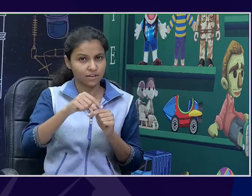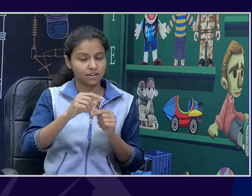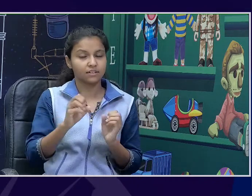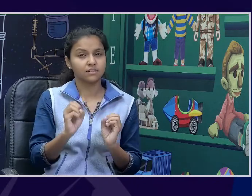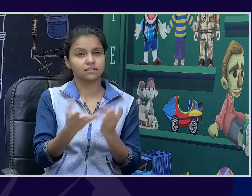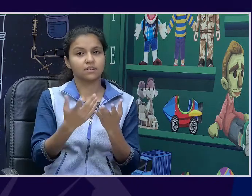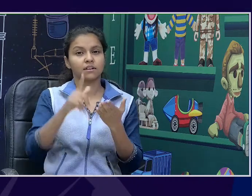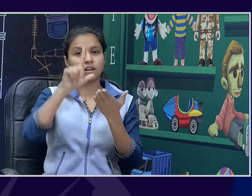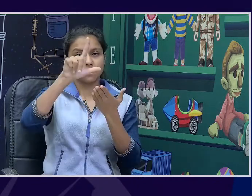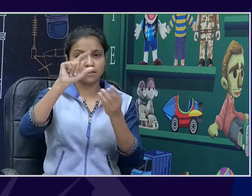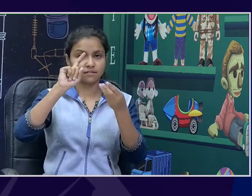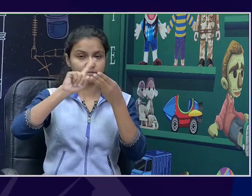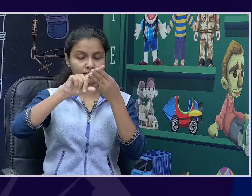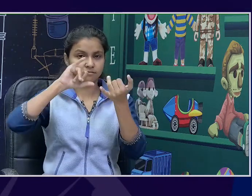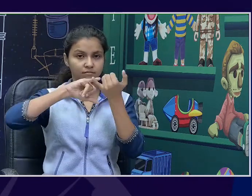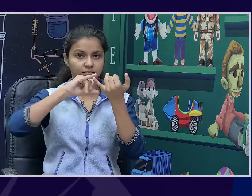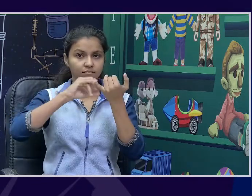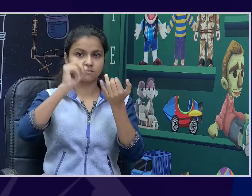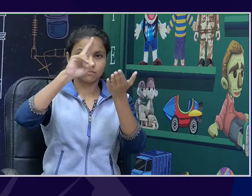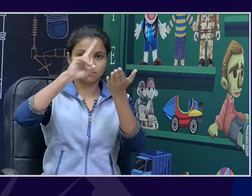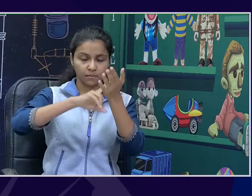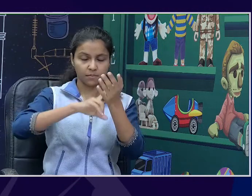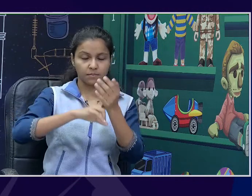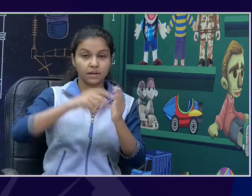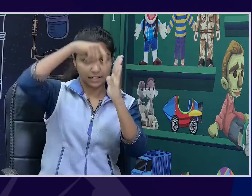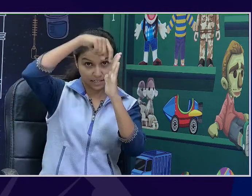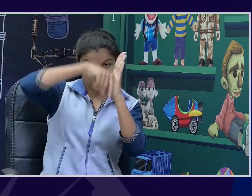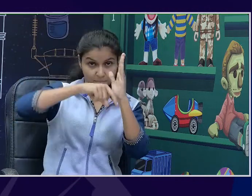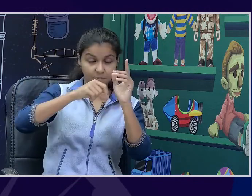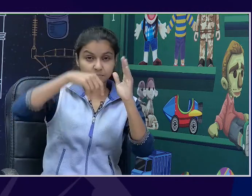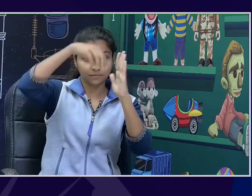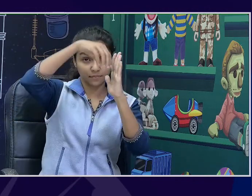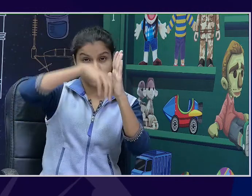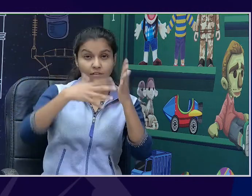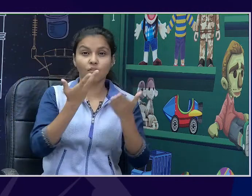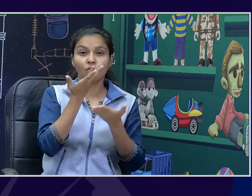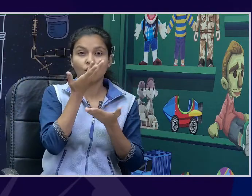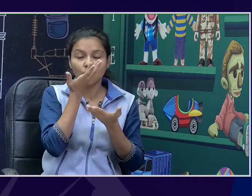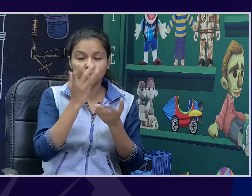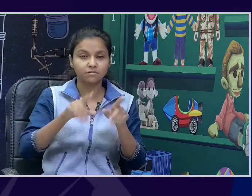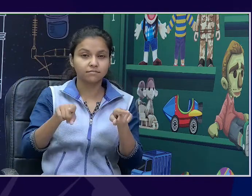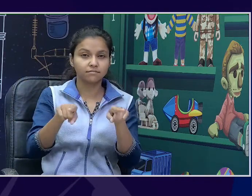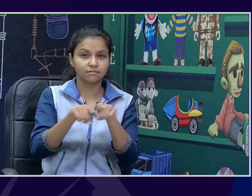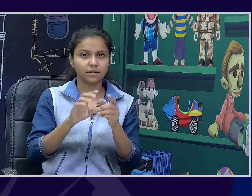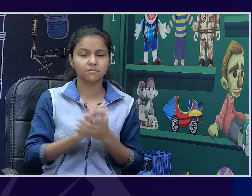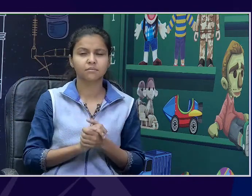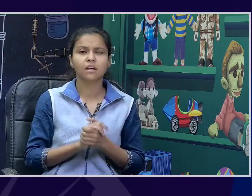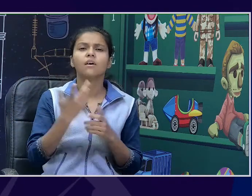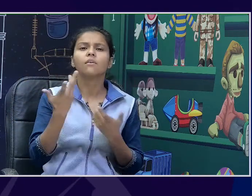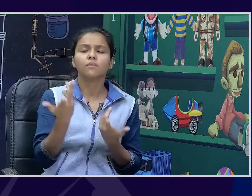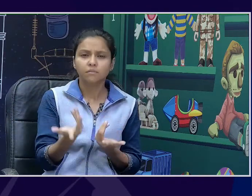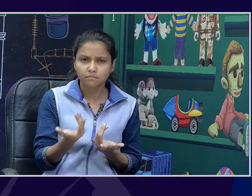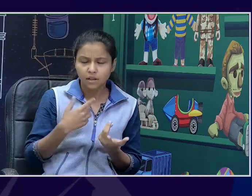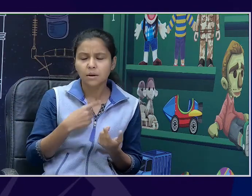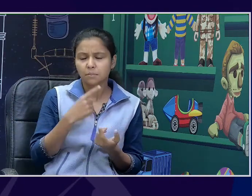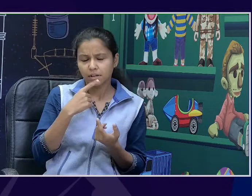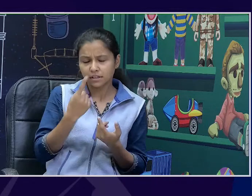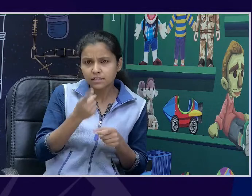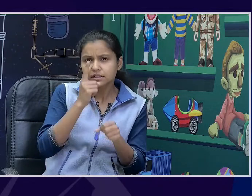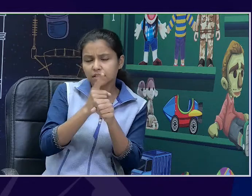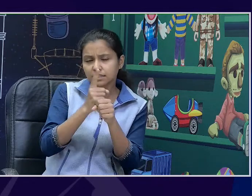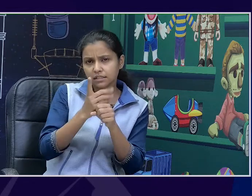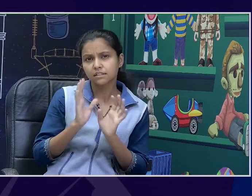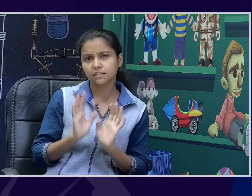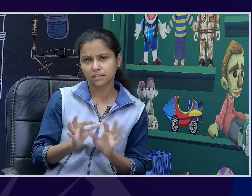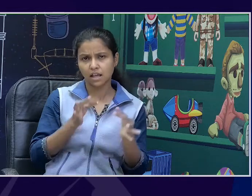a lesson which is named deep water. So, this is the way that you are saying we can, I mean teachers